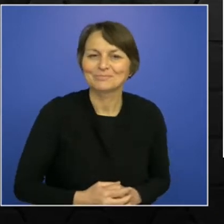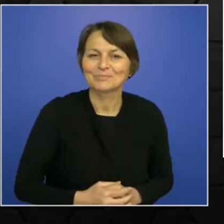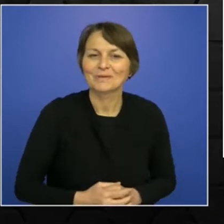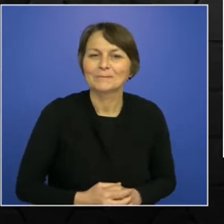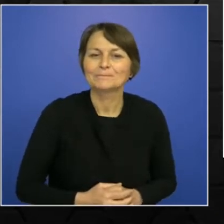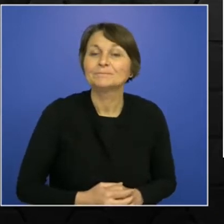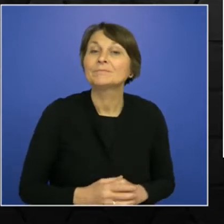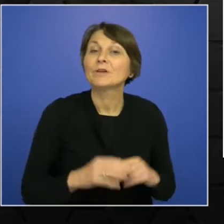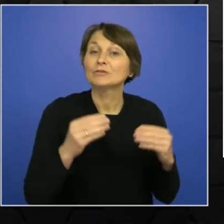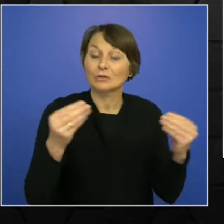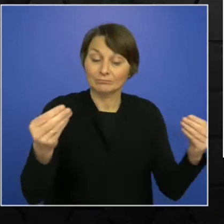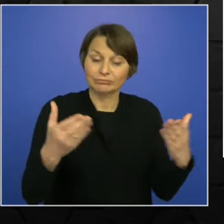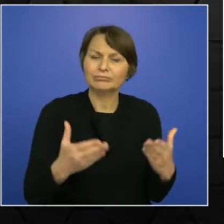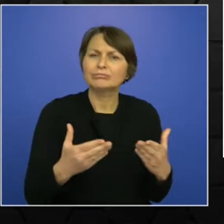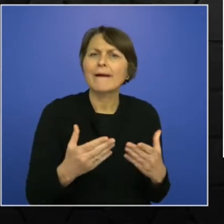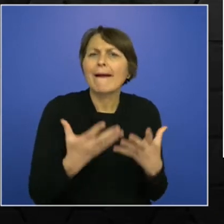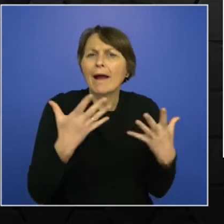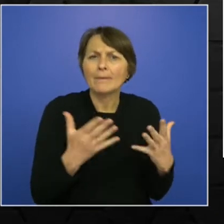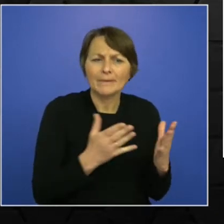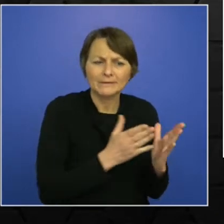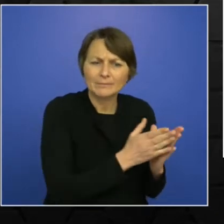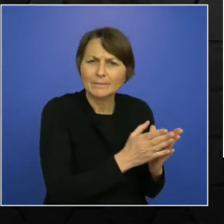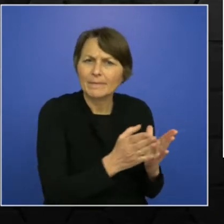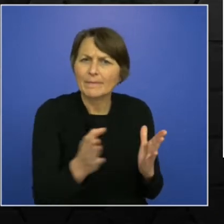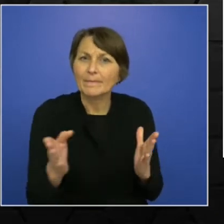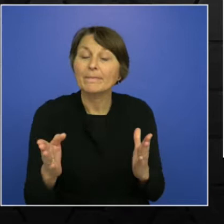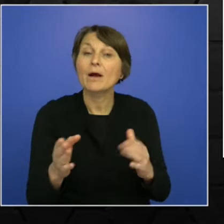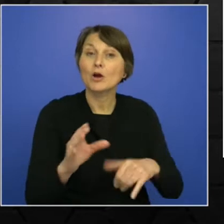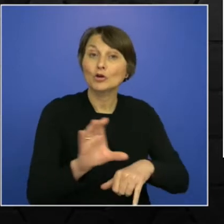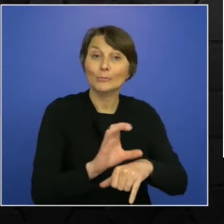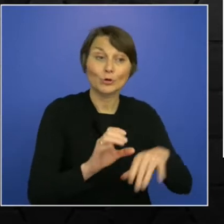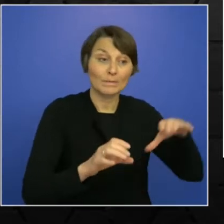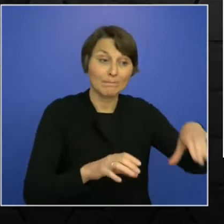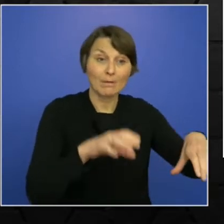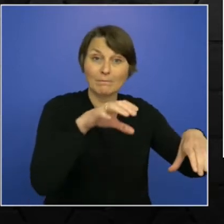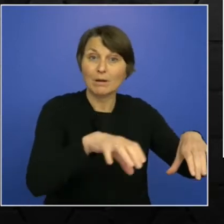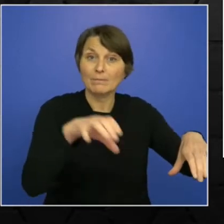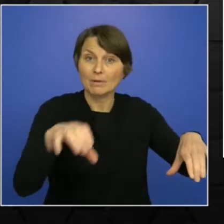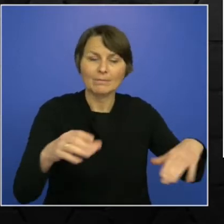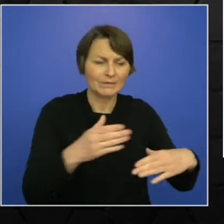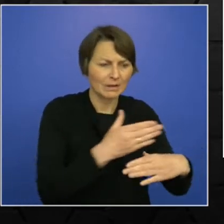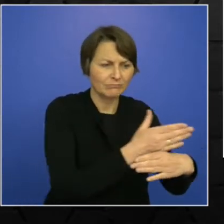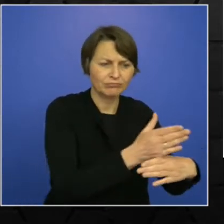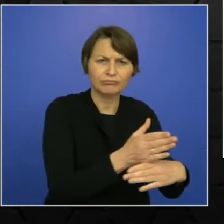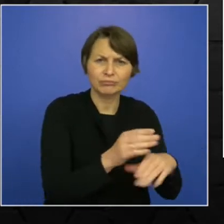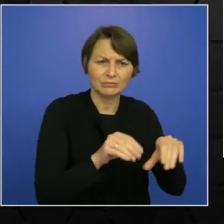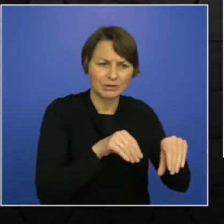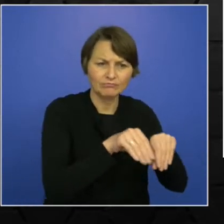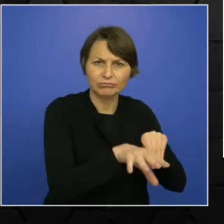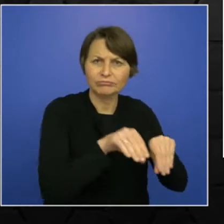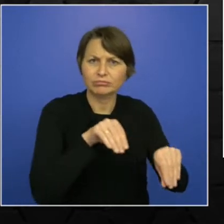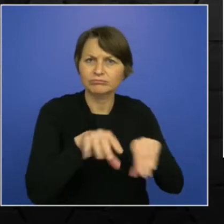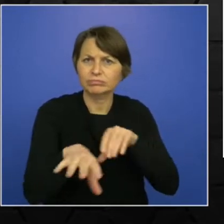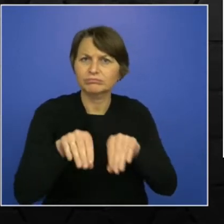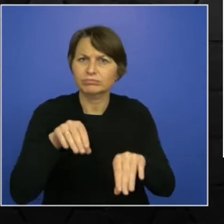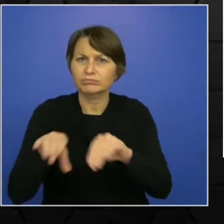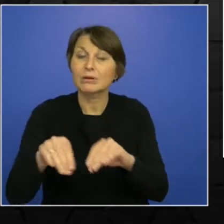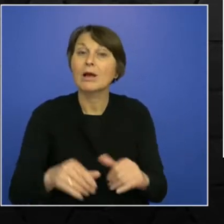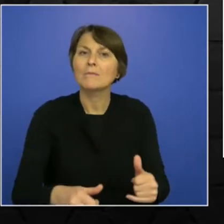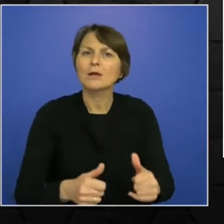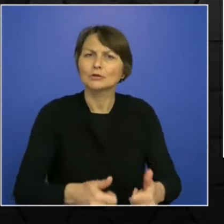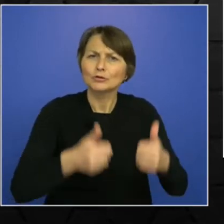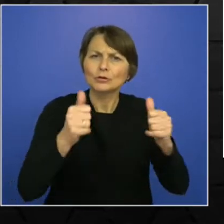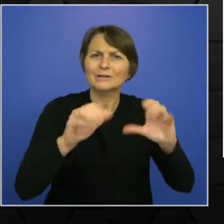that workload across multiple computers. It can form geographical clusters and also efficiently distribute